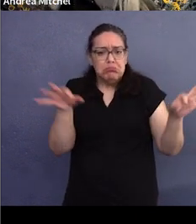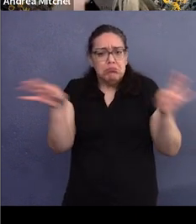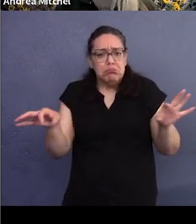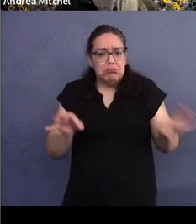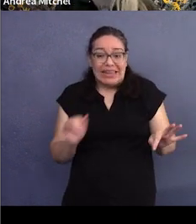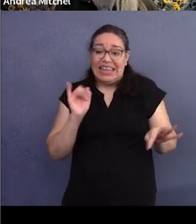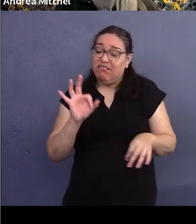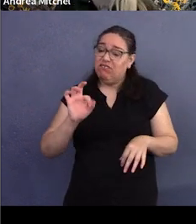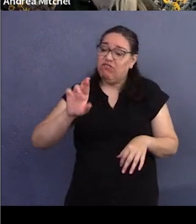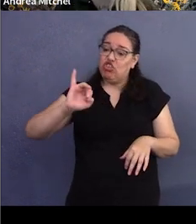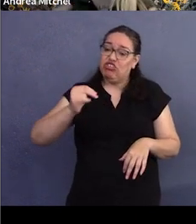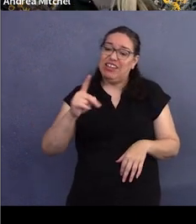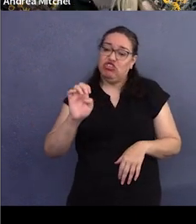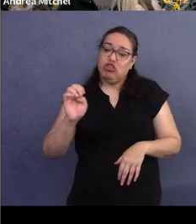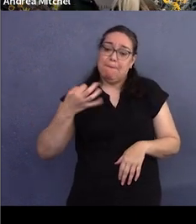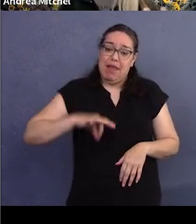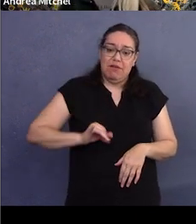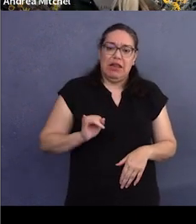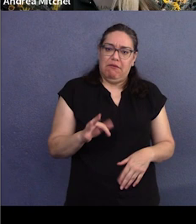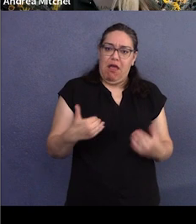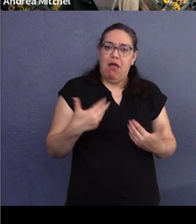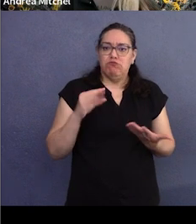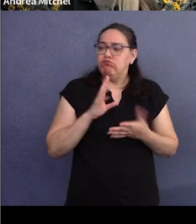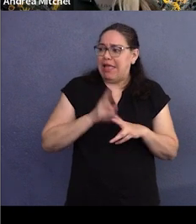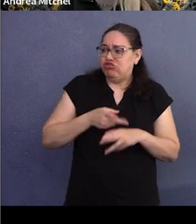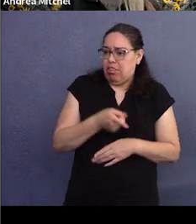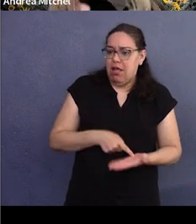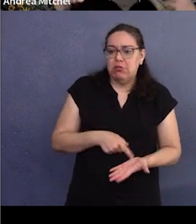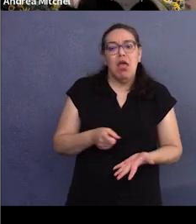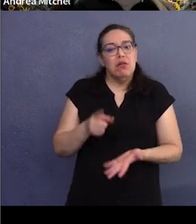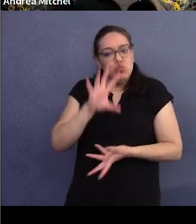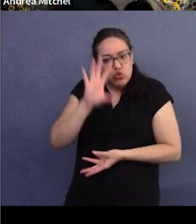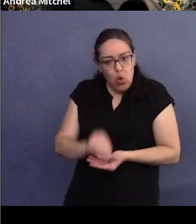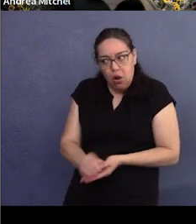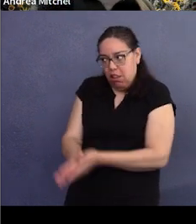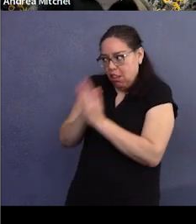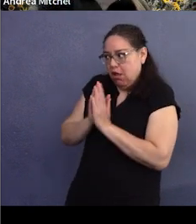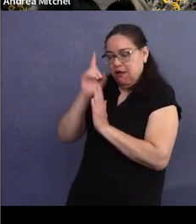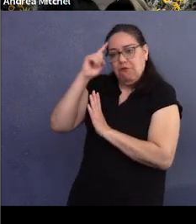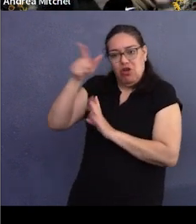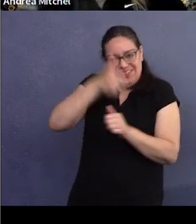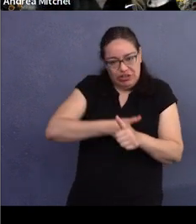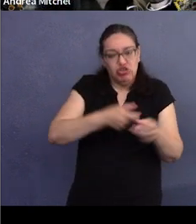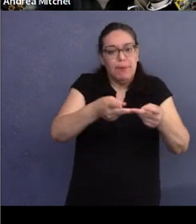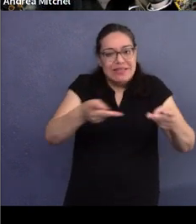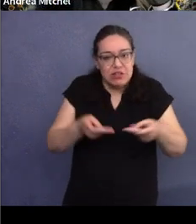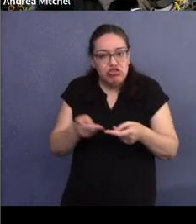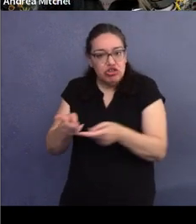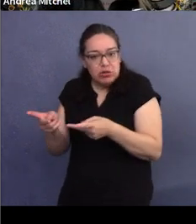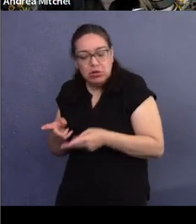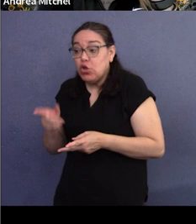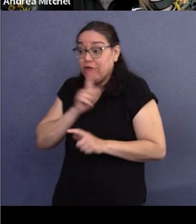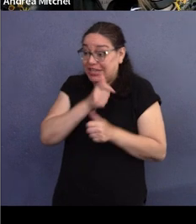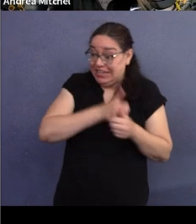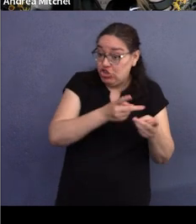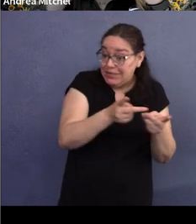fringe benefit rate, and then the total requested per position. So you would have, for each position, you would have the title of the